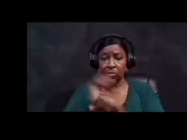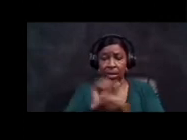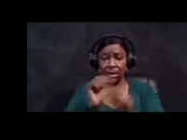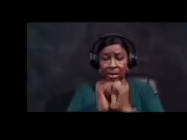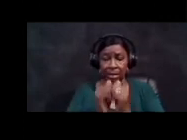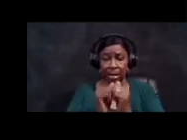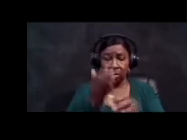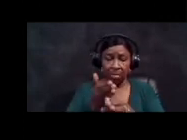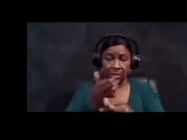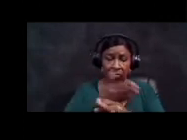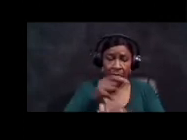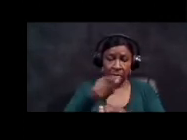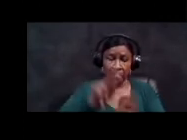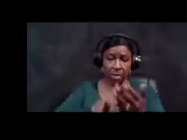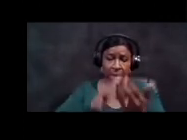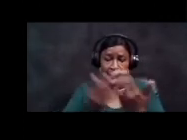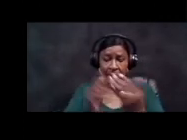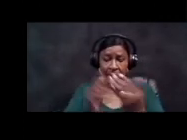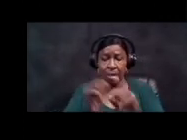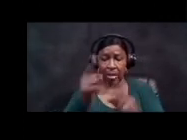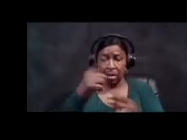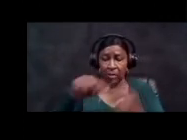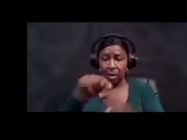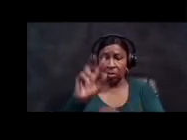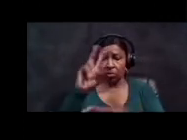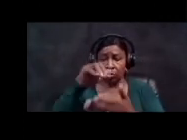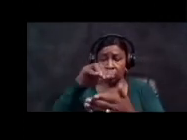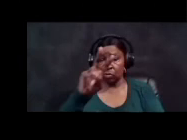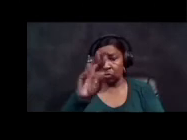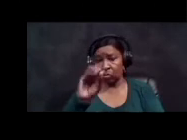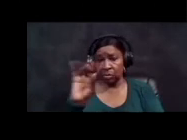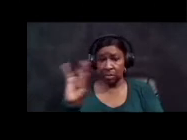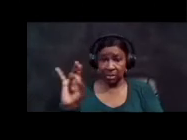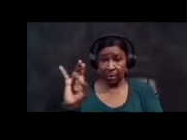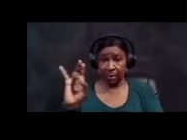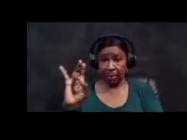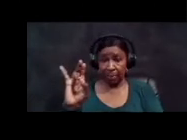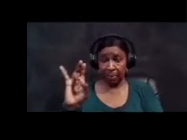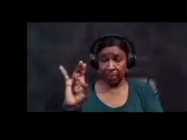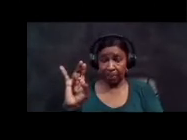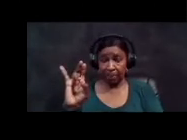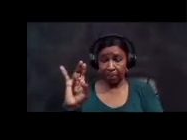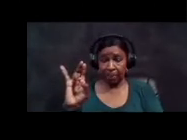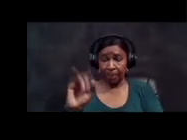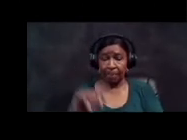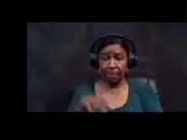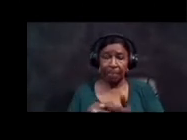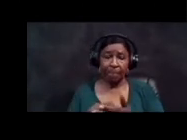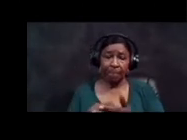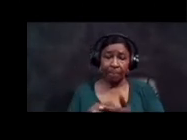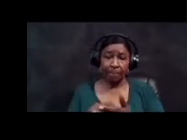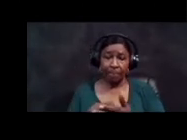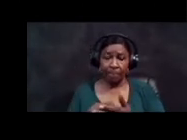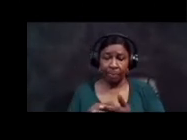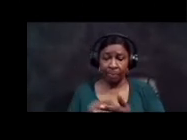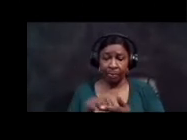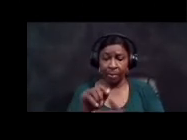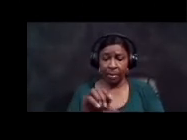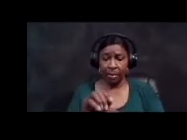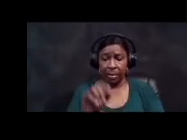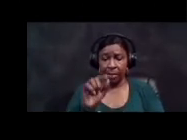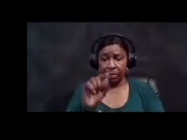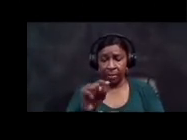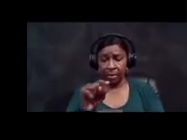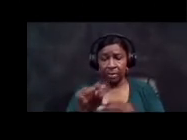this project, but around 2007, if you can believe that, Alison. So Boats, Borders, and Bases as a